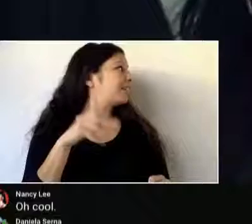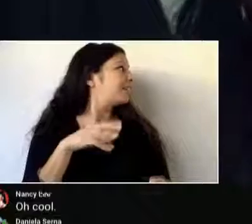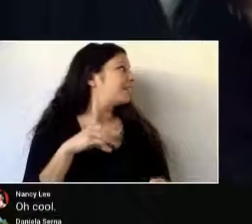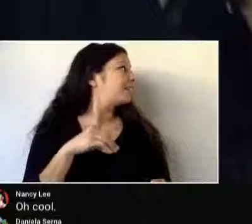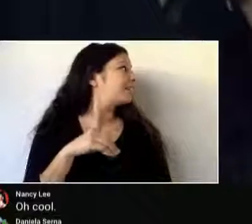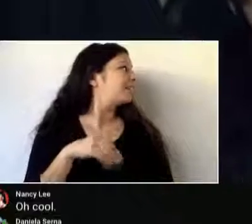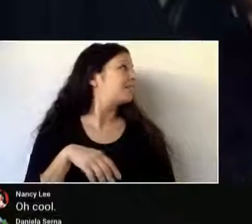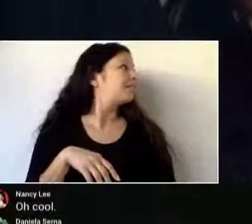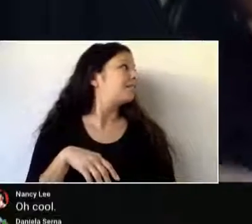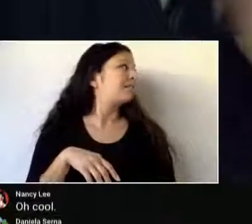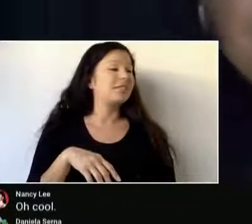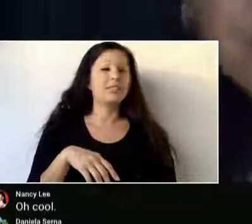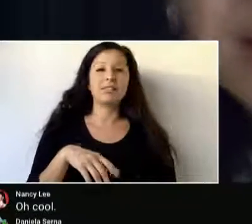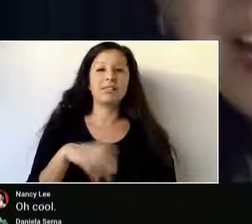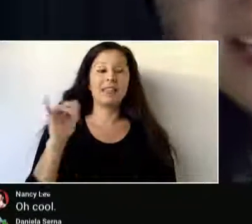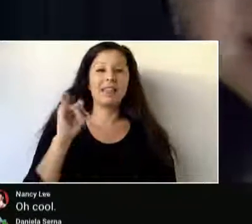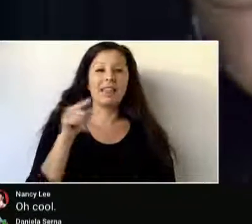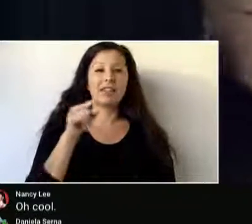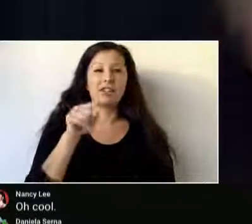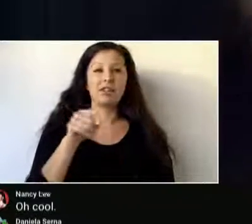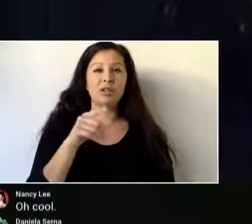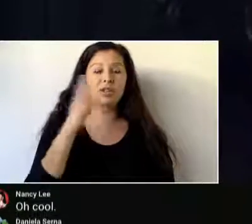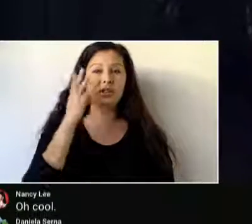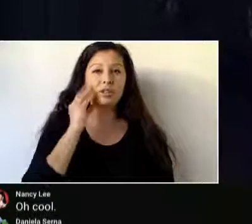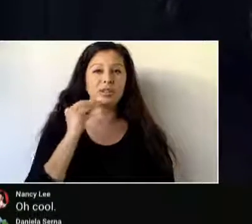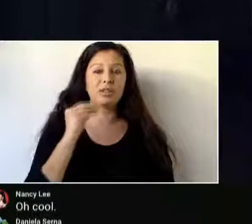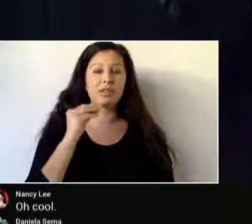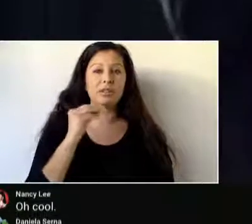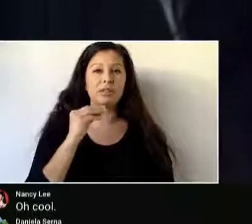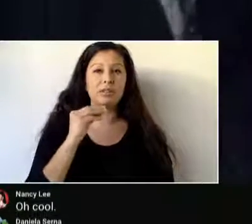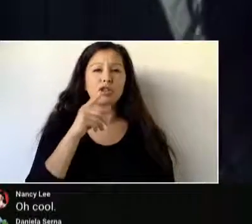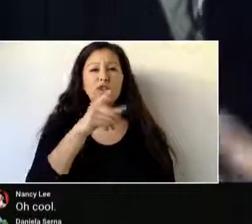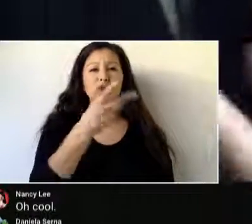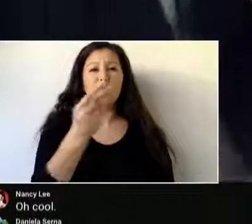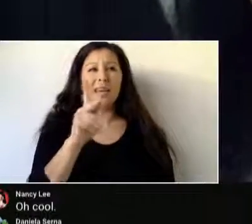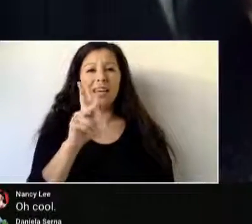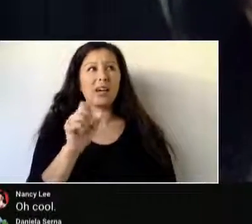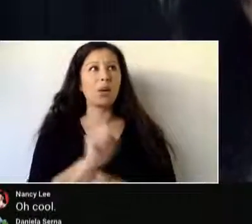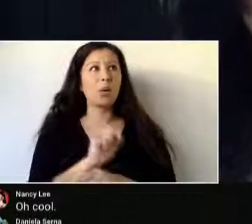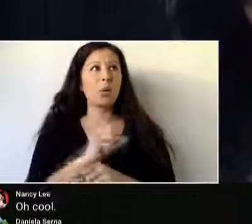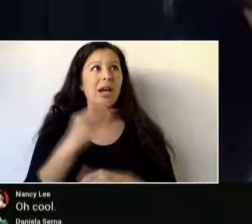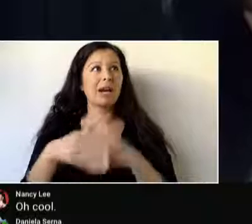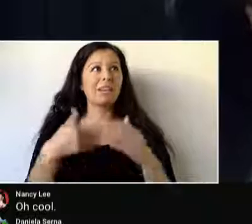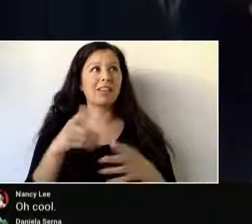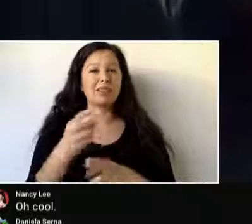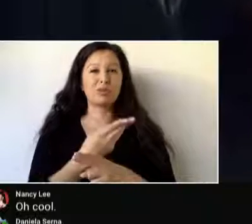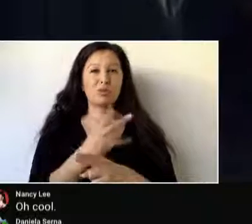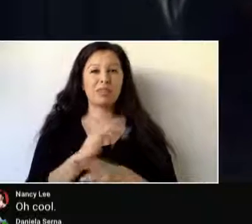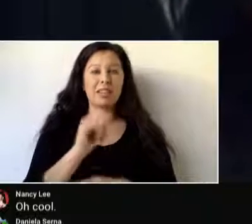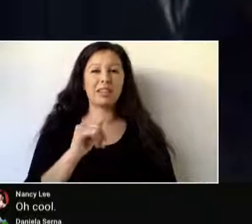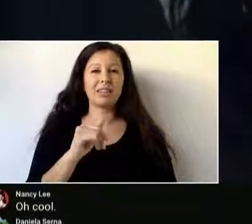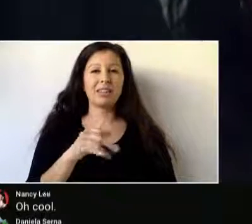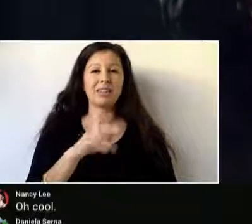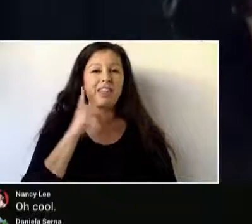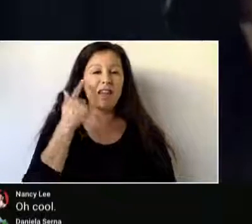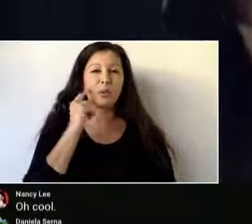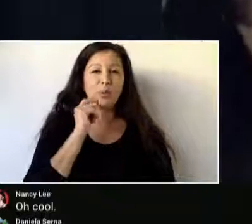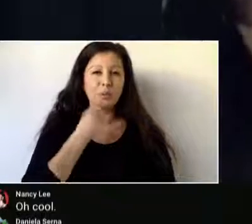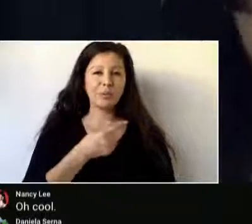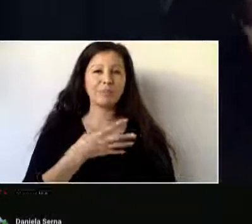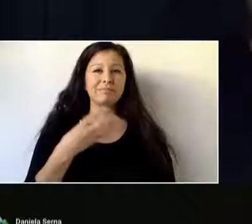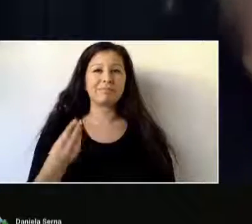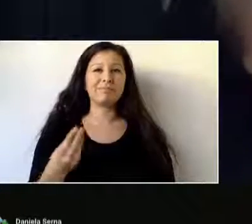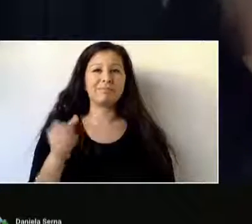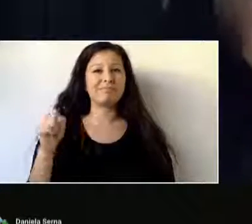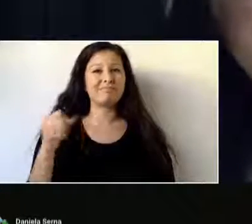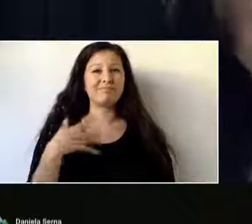know, like you and Kieran working and kind of advancing the uses of this tech was super cool. And